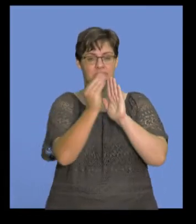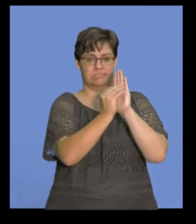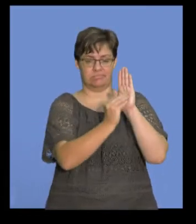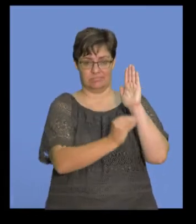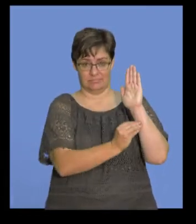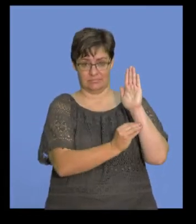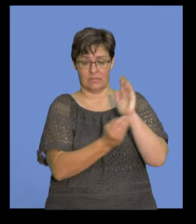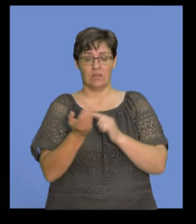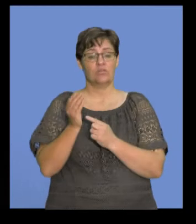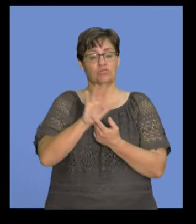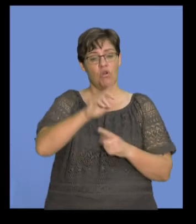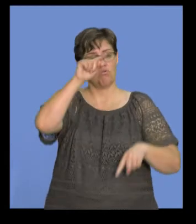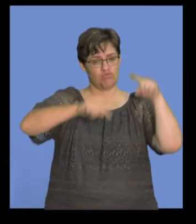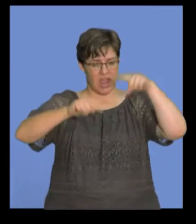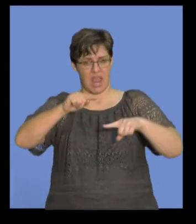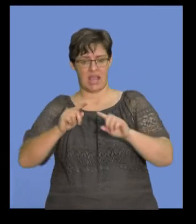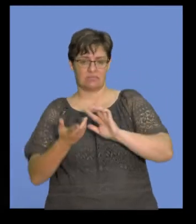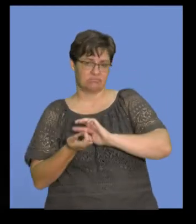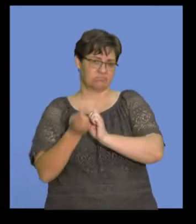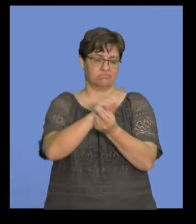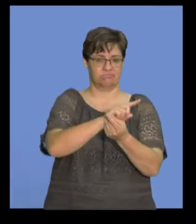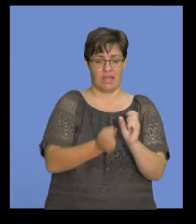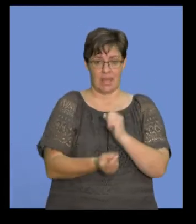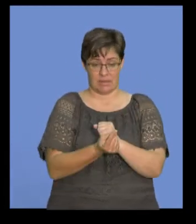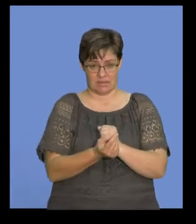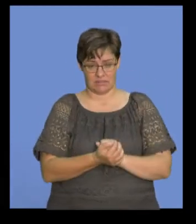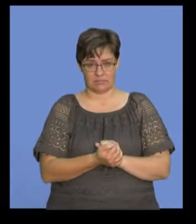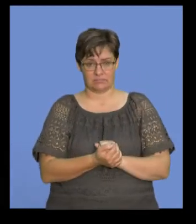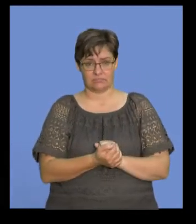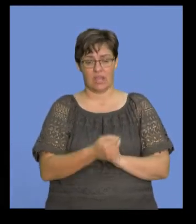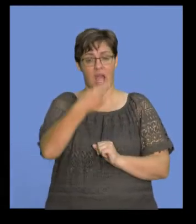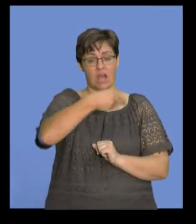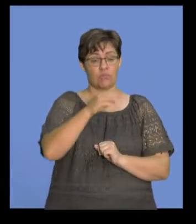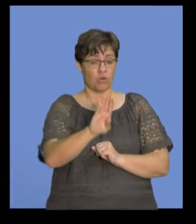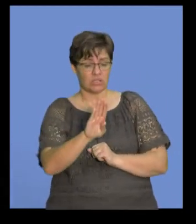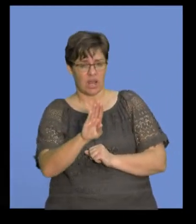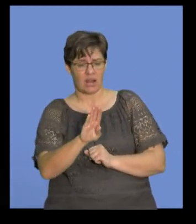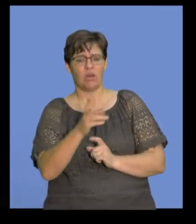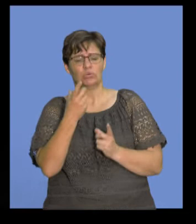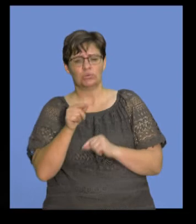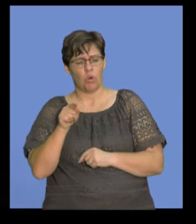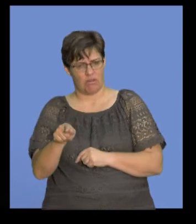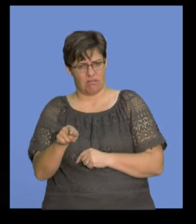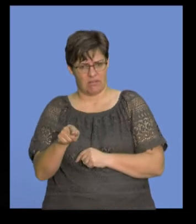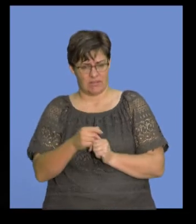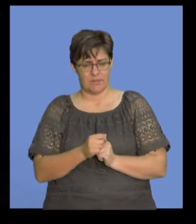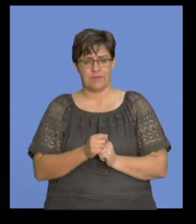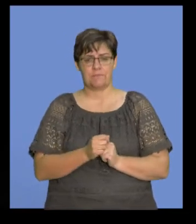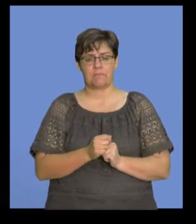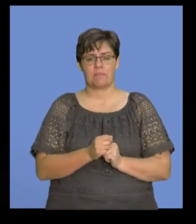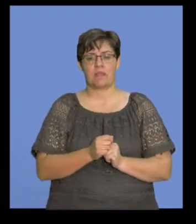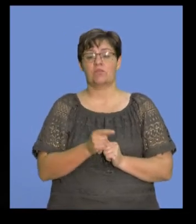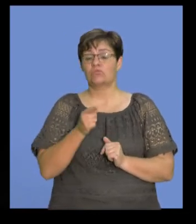recorded, and that is an illustration of the rate of the reaction, and we're looking at what hydrogen peroxide catalase does on hydrogen